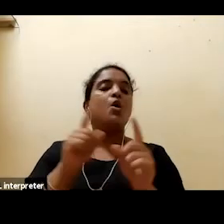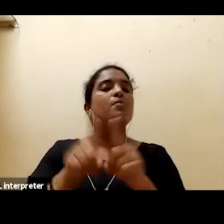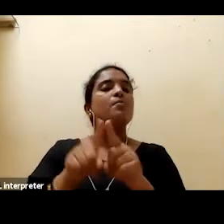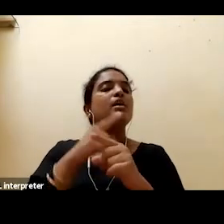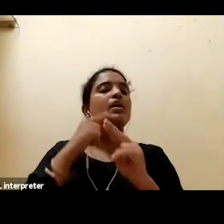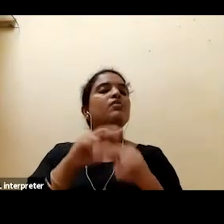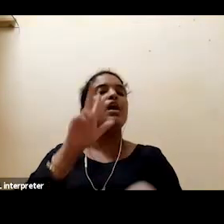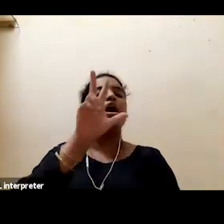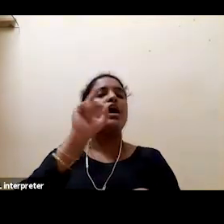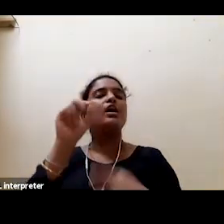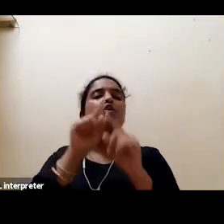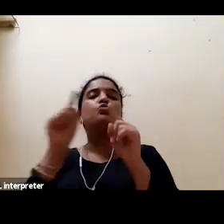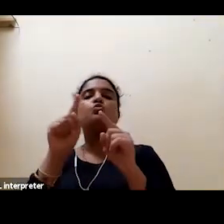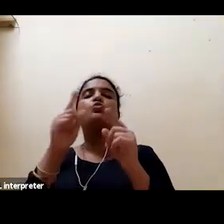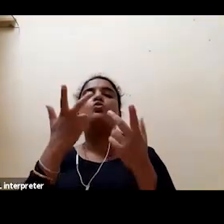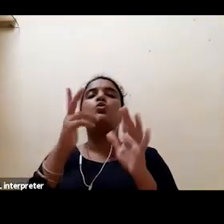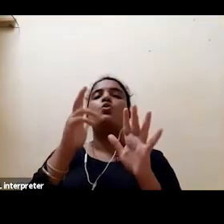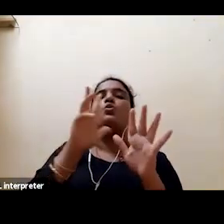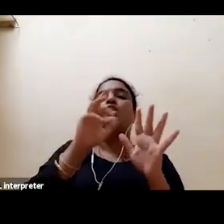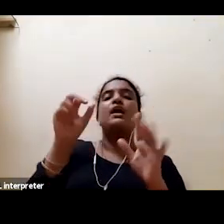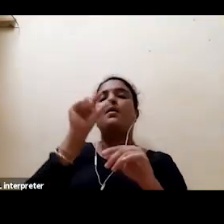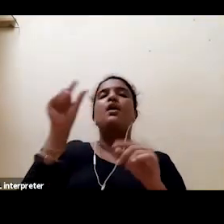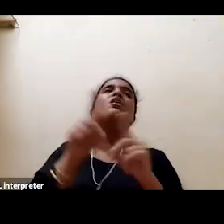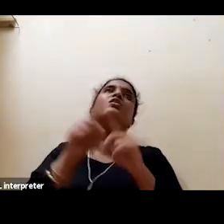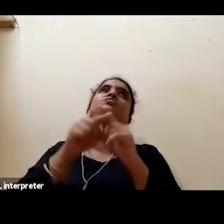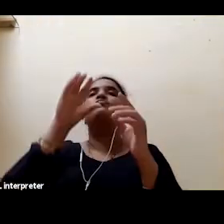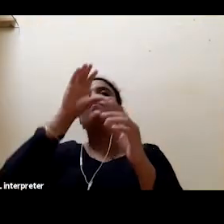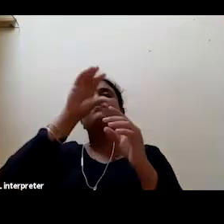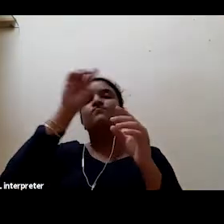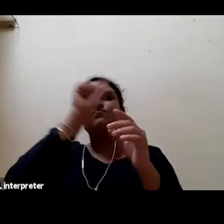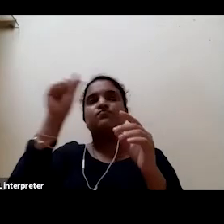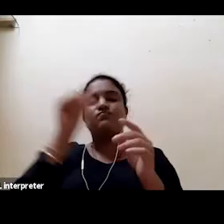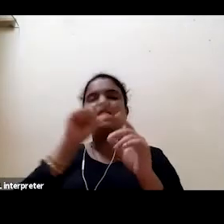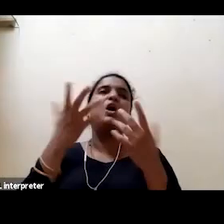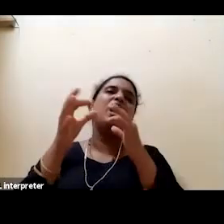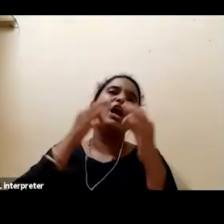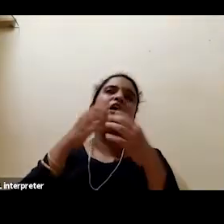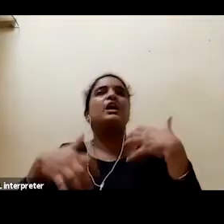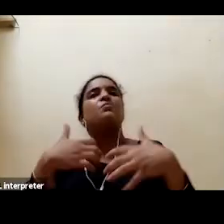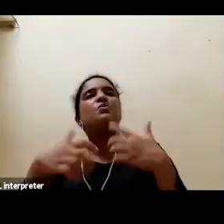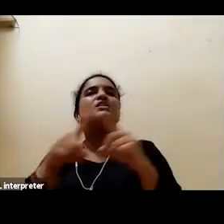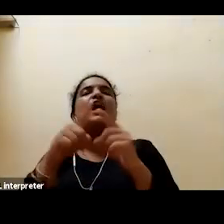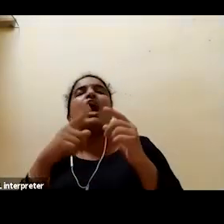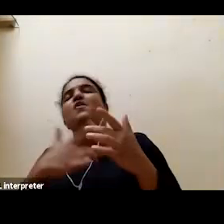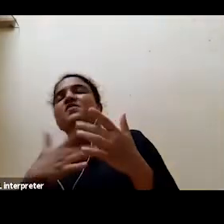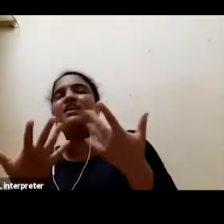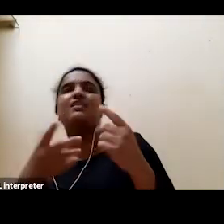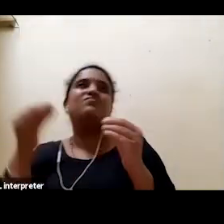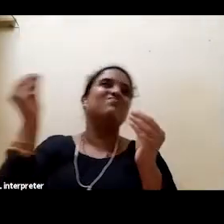900 words, you do have a bit of space to set the stage. You can say something emotional, something controversial,